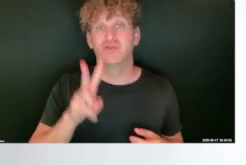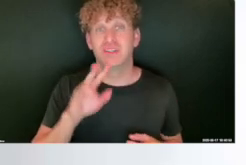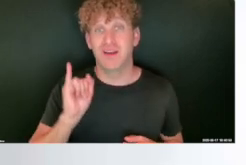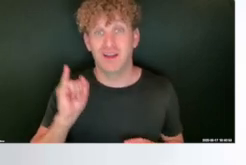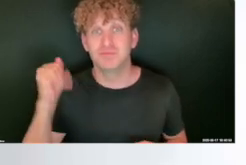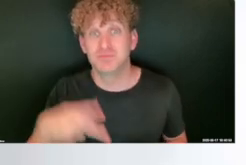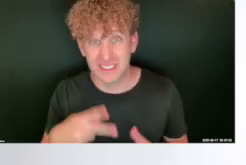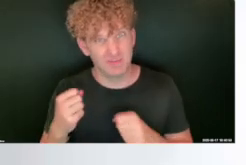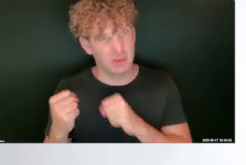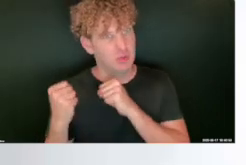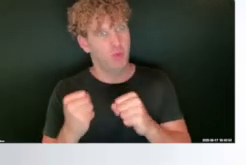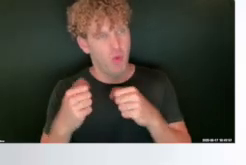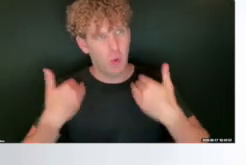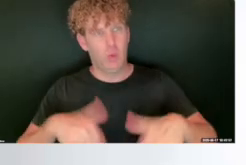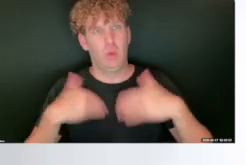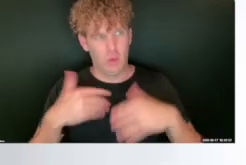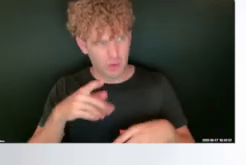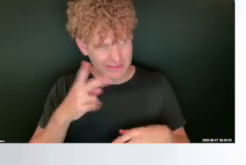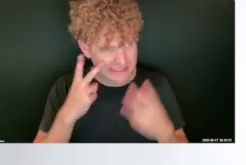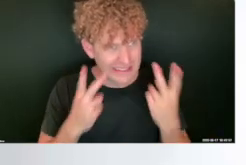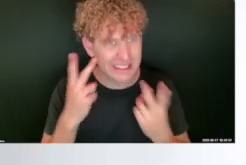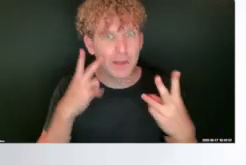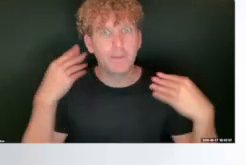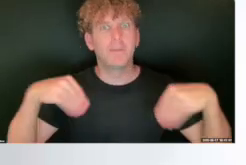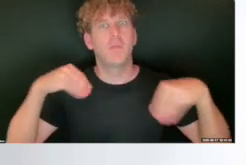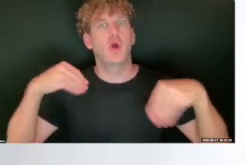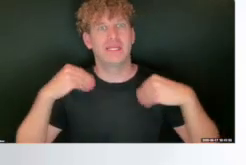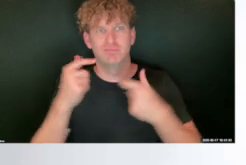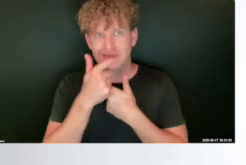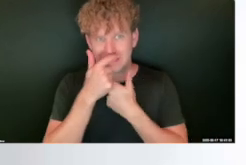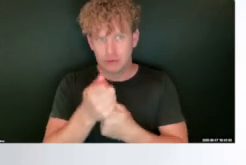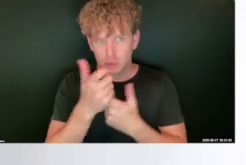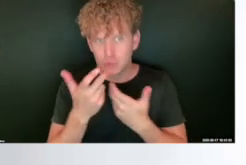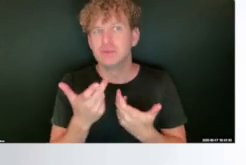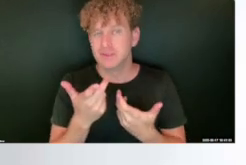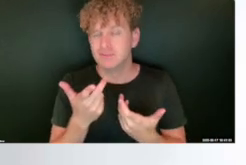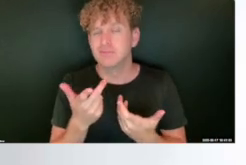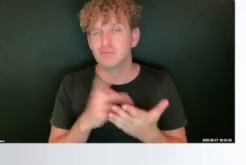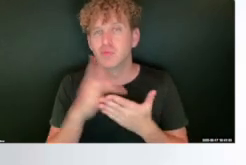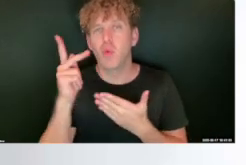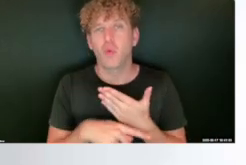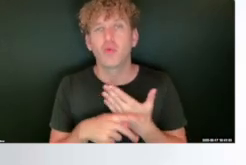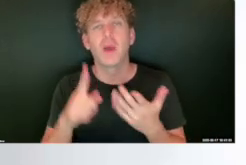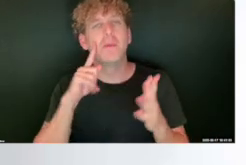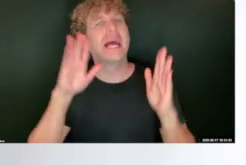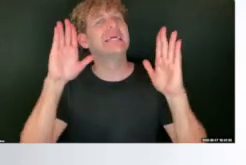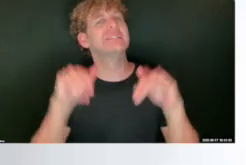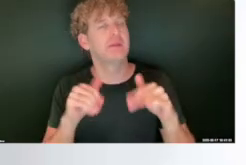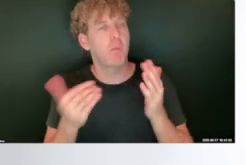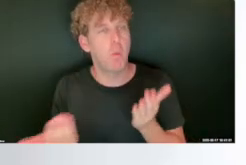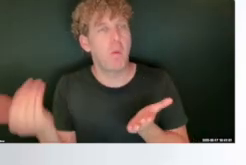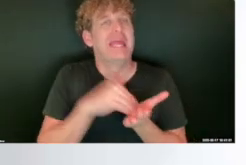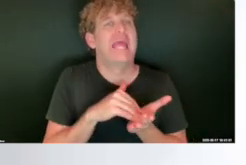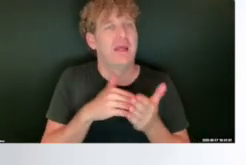recent implementation work group, we proposed reintroducing large fleets back into the program with minimal restrictions. That was a